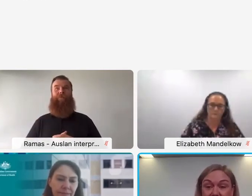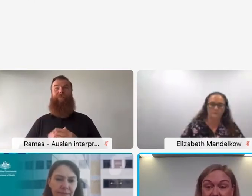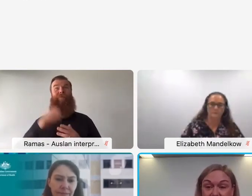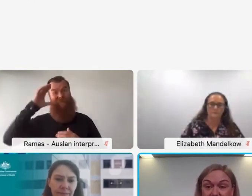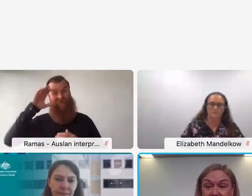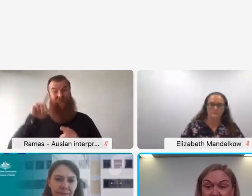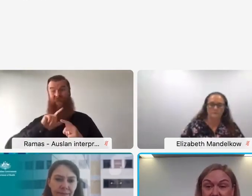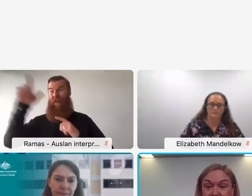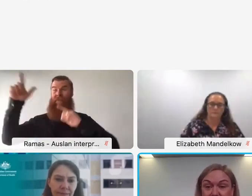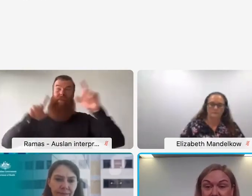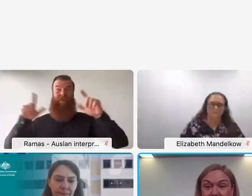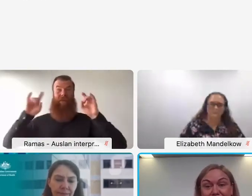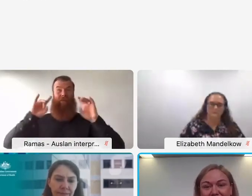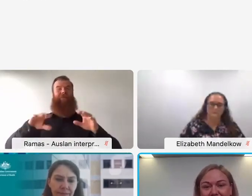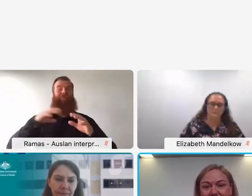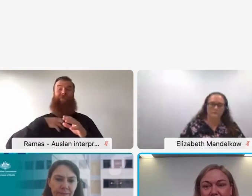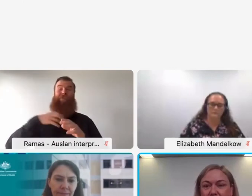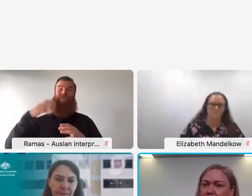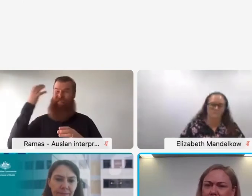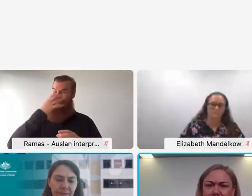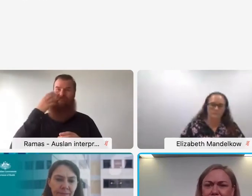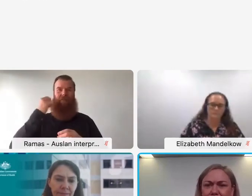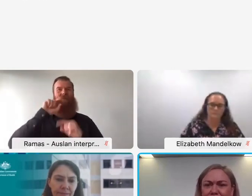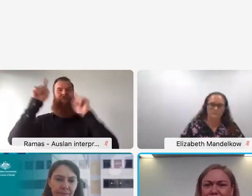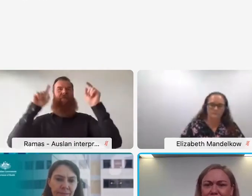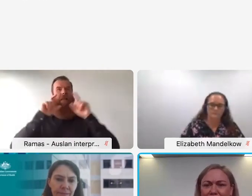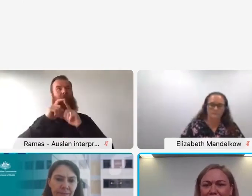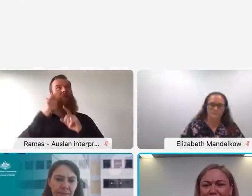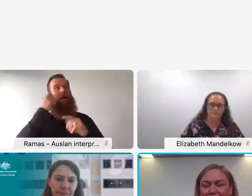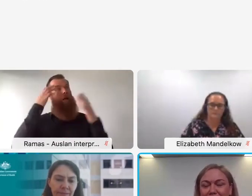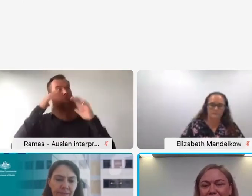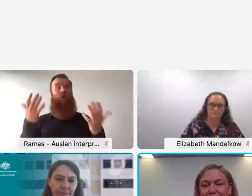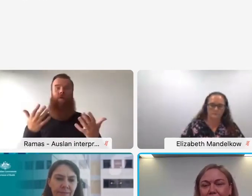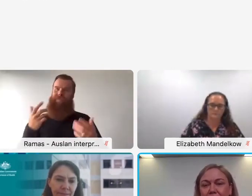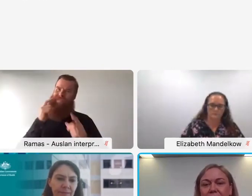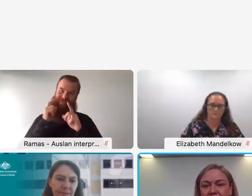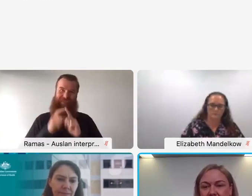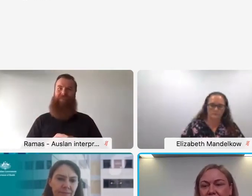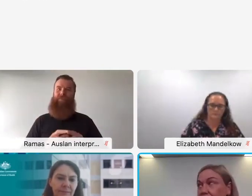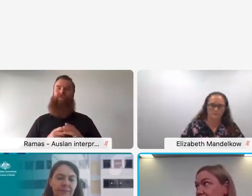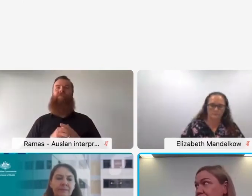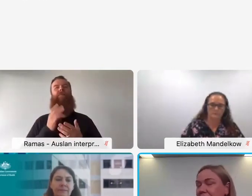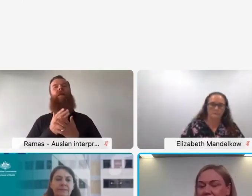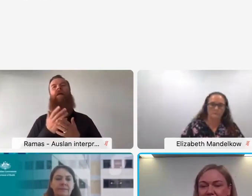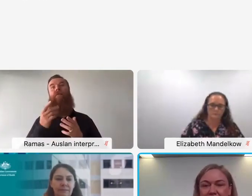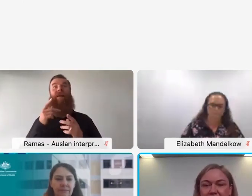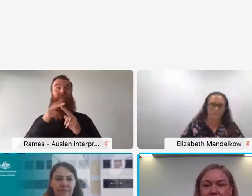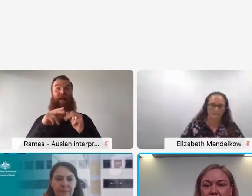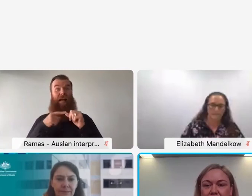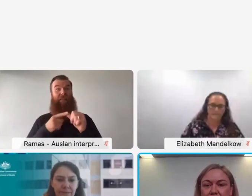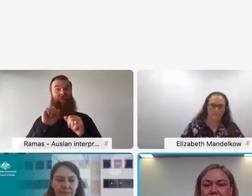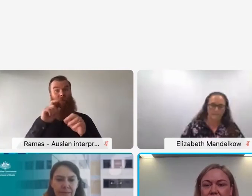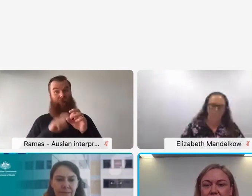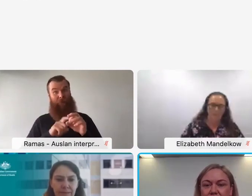even tougher than that. So I'm not entirely sure whether I answered, but it's very location specific.